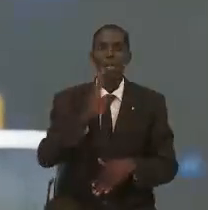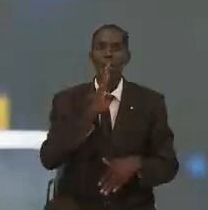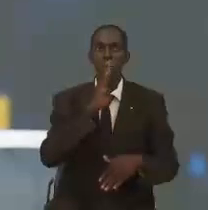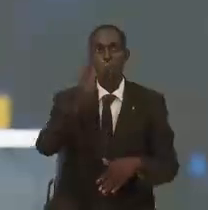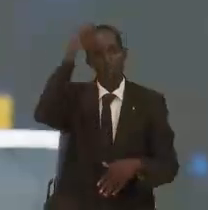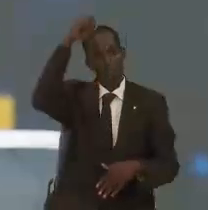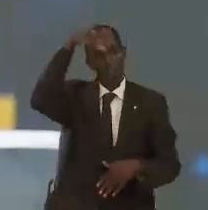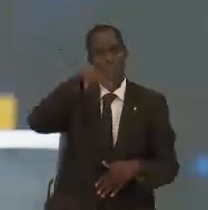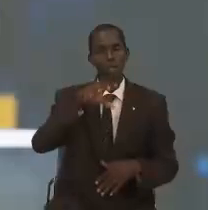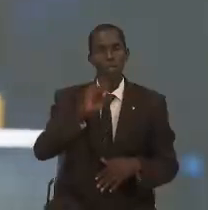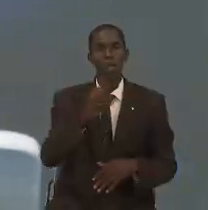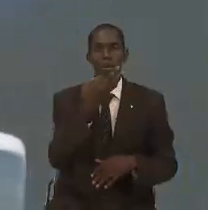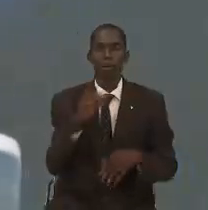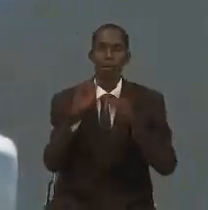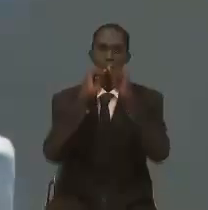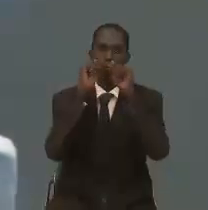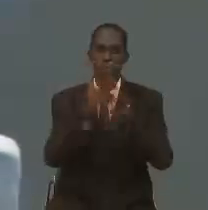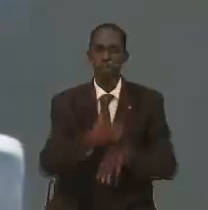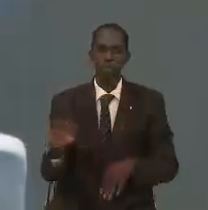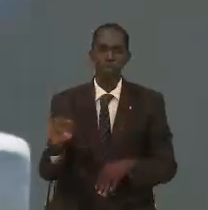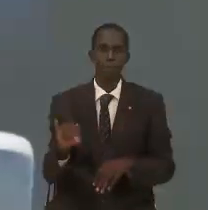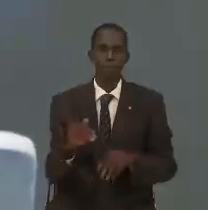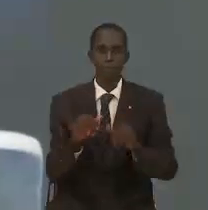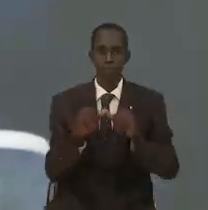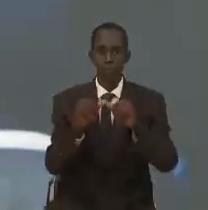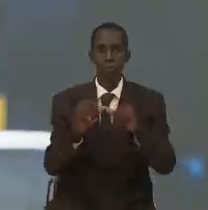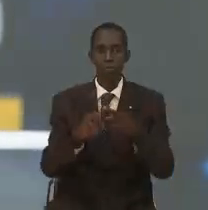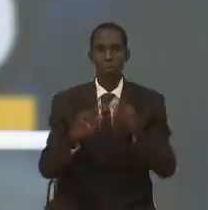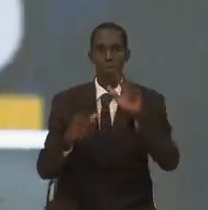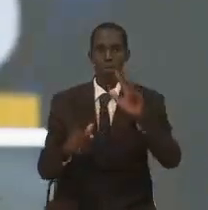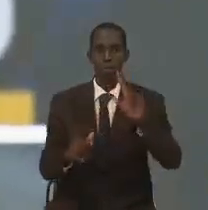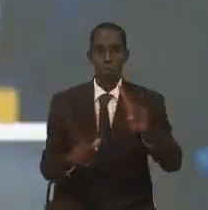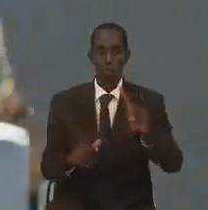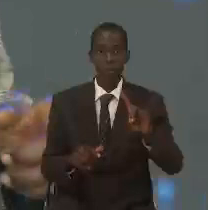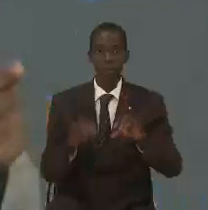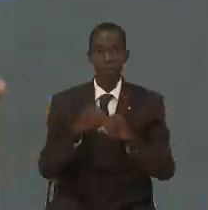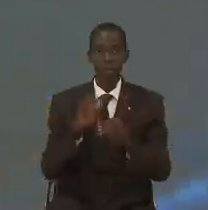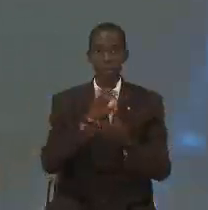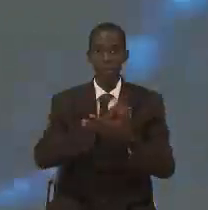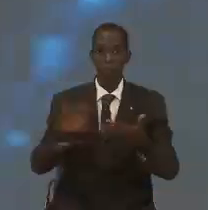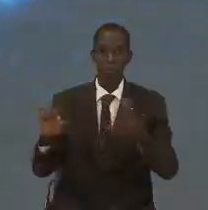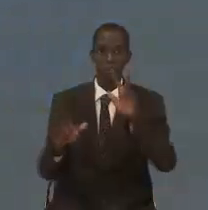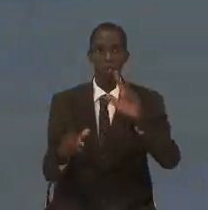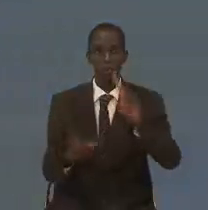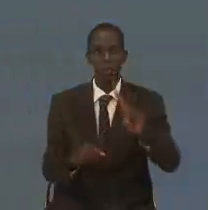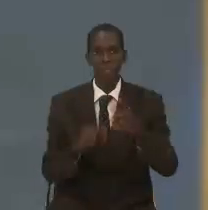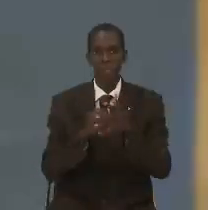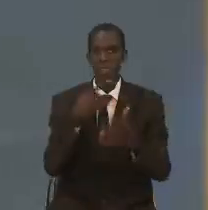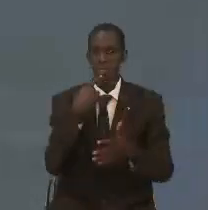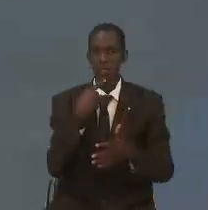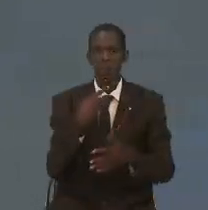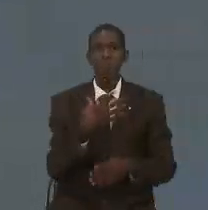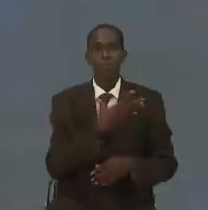showers of blessing. Look at verse 31. In verse 31, it says, and ye